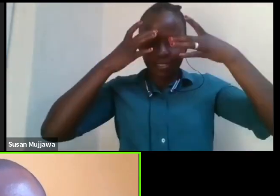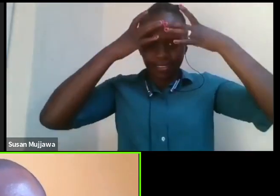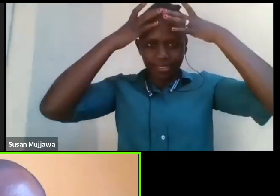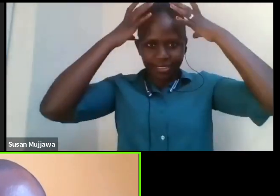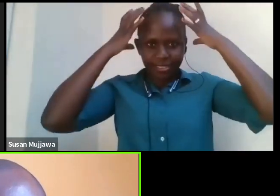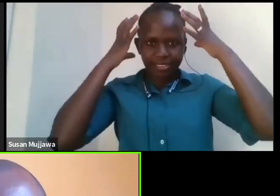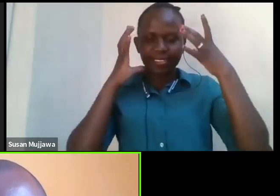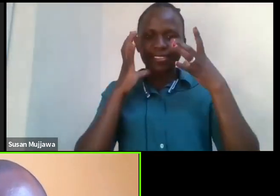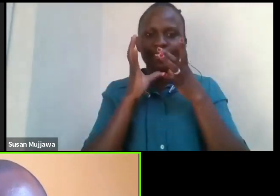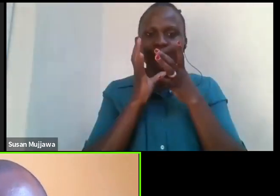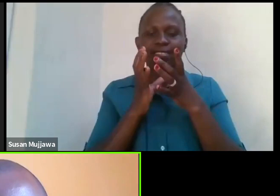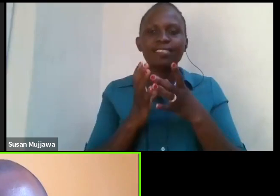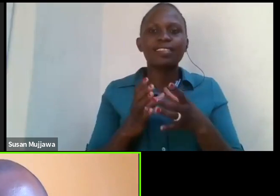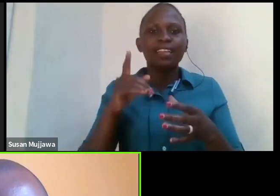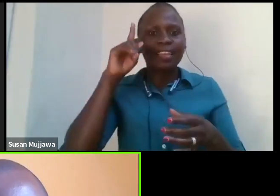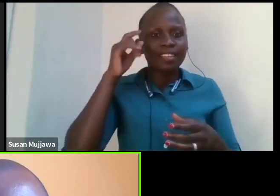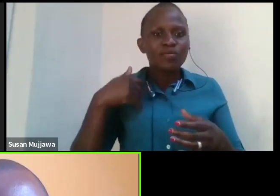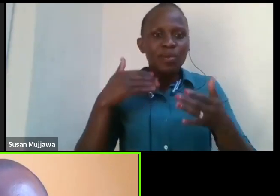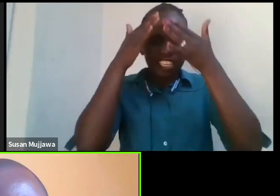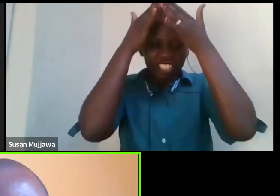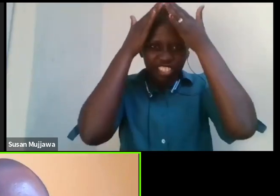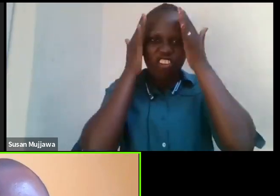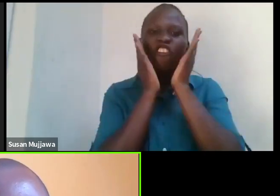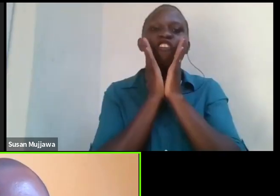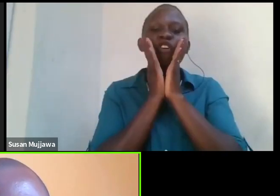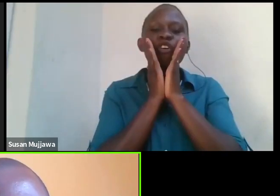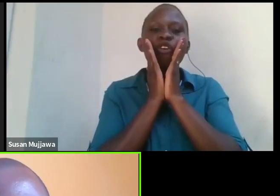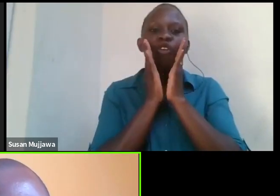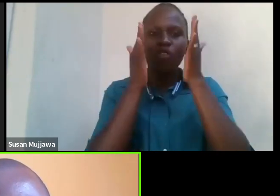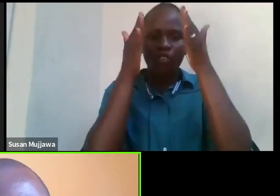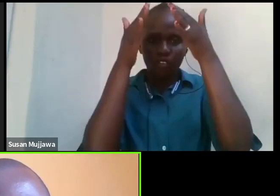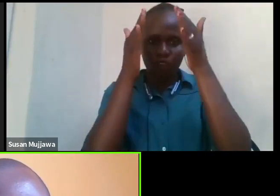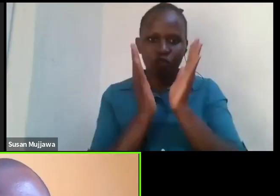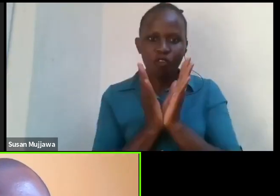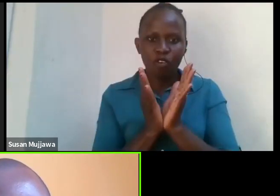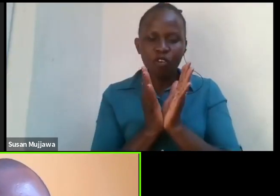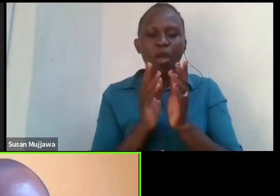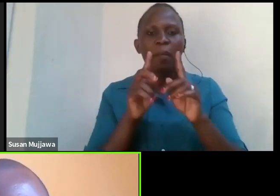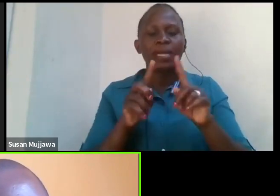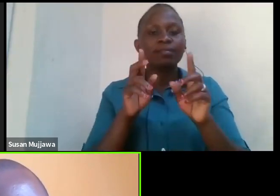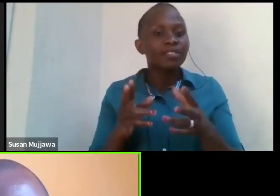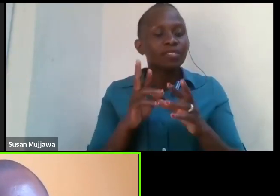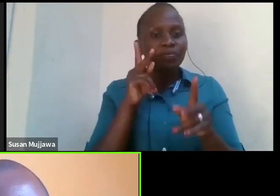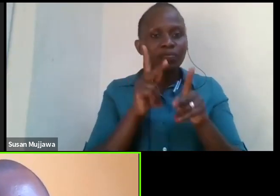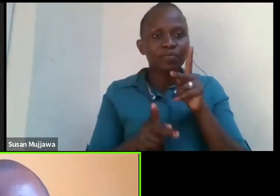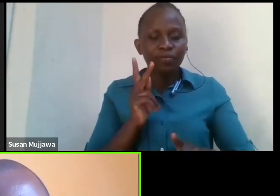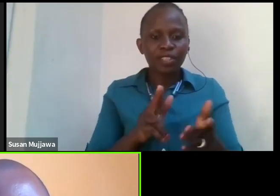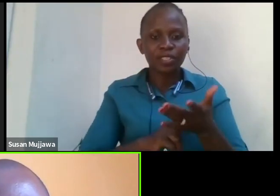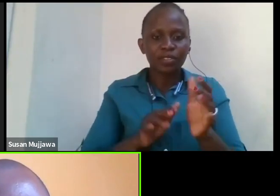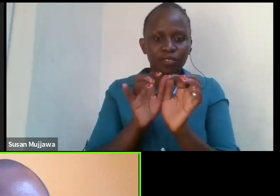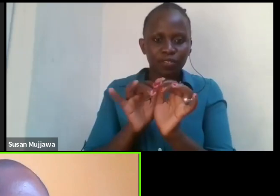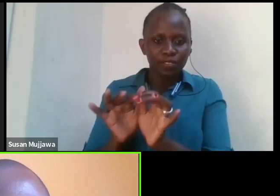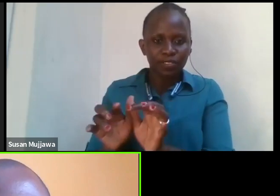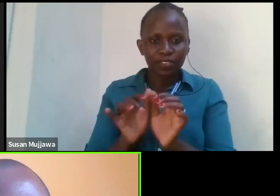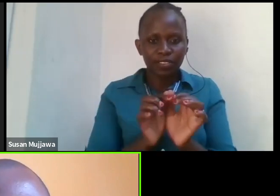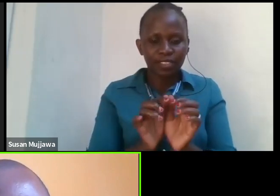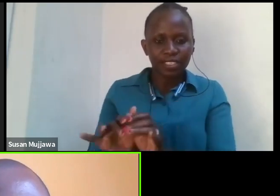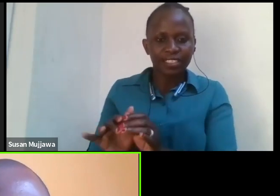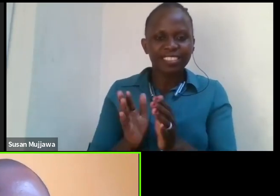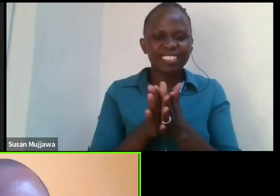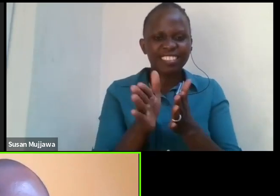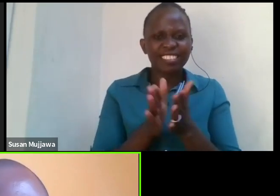head is oval, but I think I'd be happy if participants also used the chat to describe the